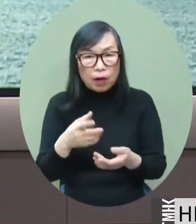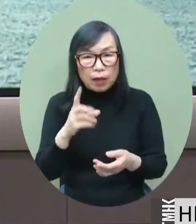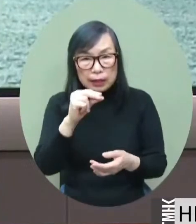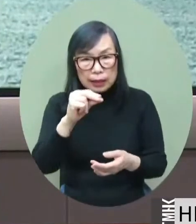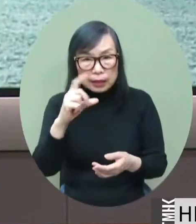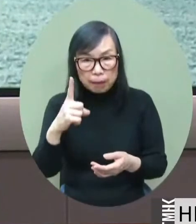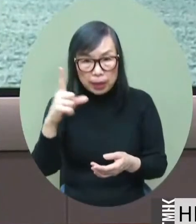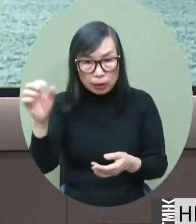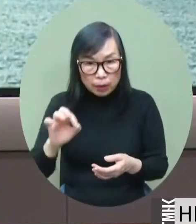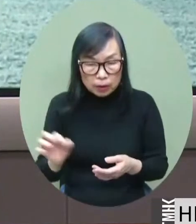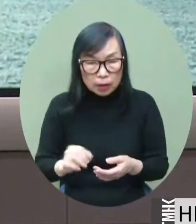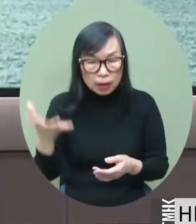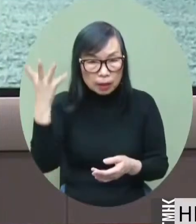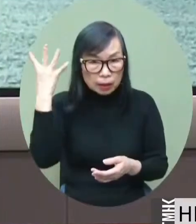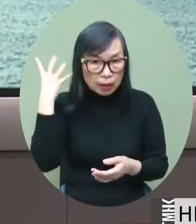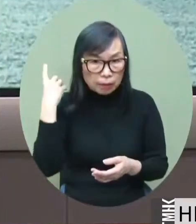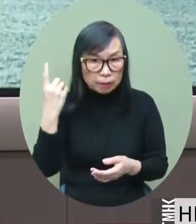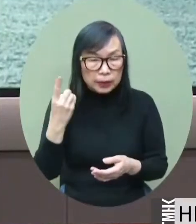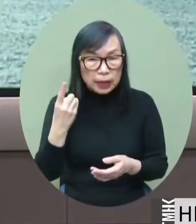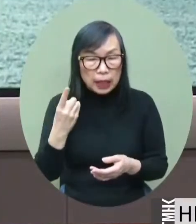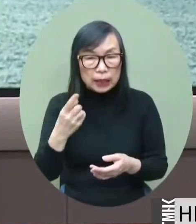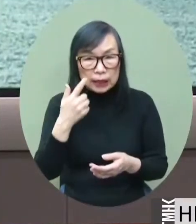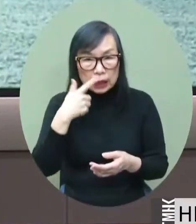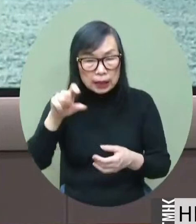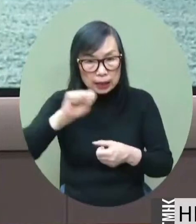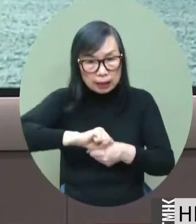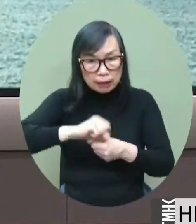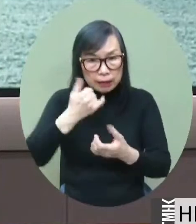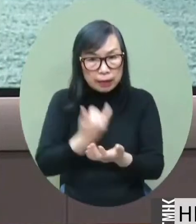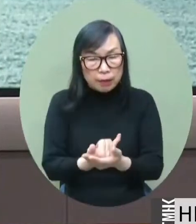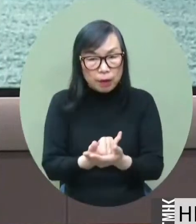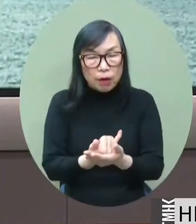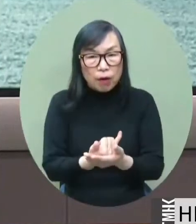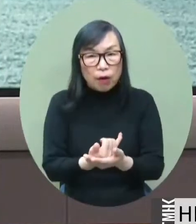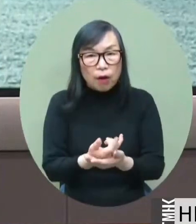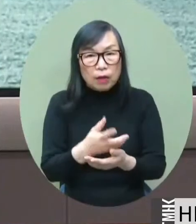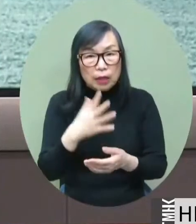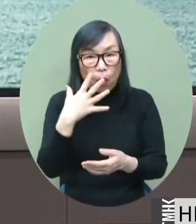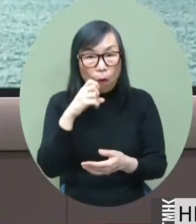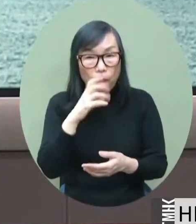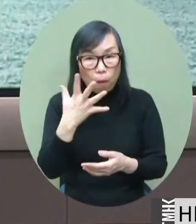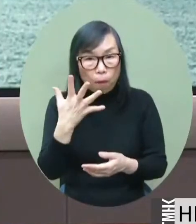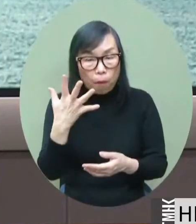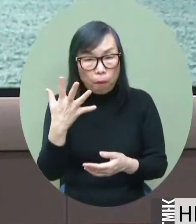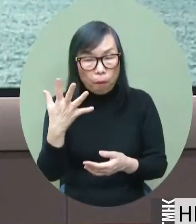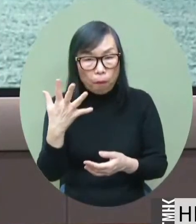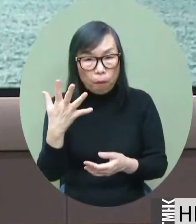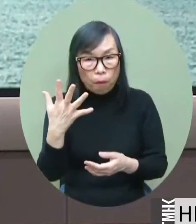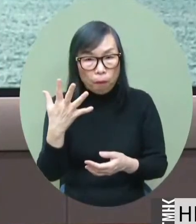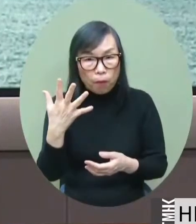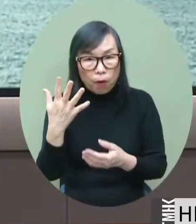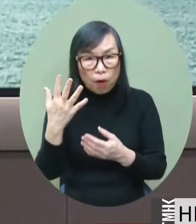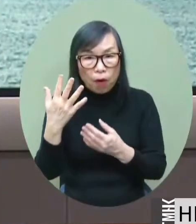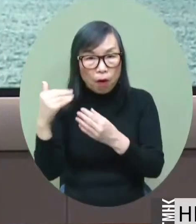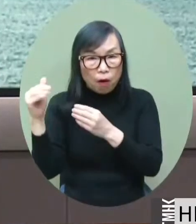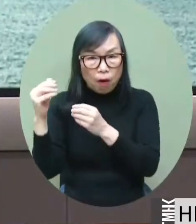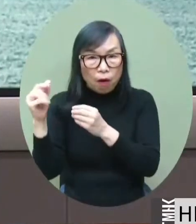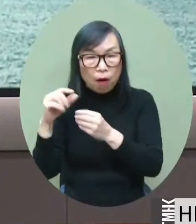above, accounting for 7% of the total number of deaths. For the new death cases yesterday, 5